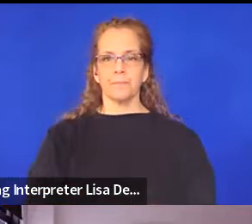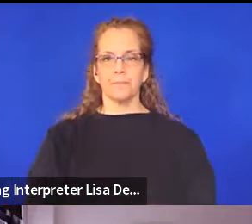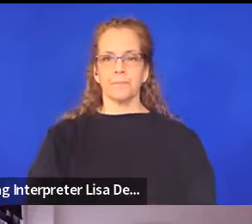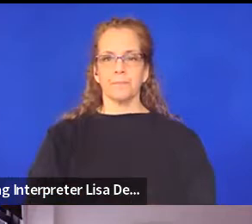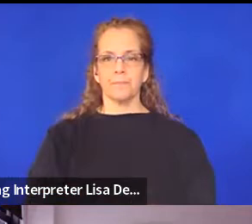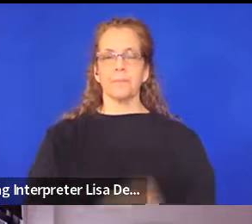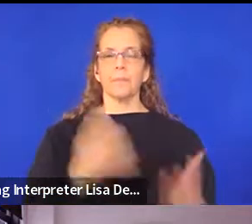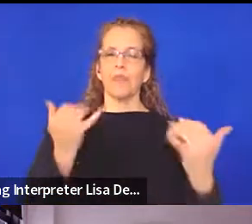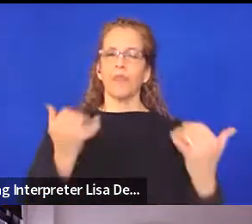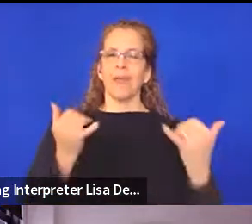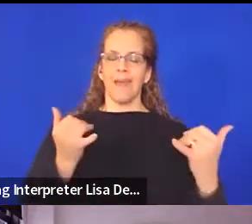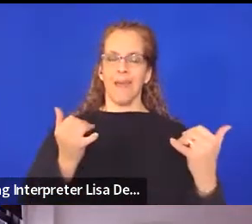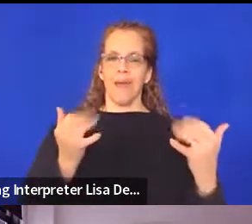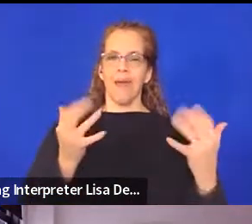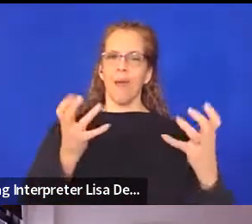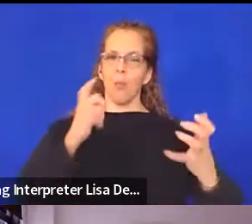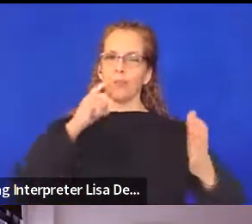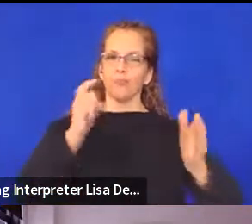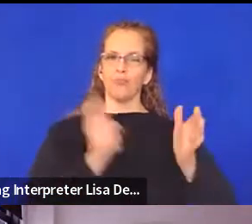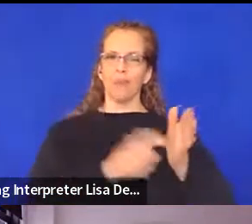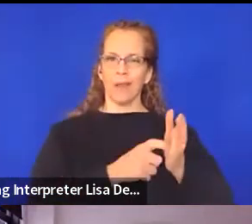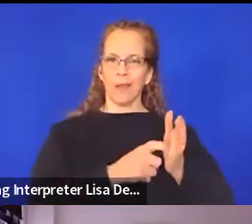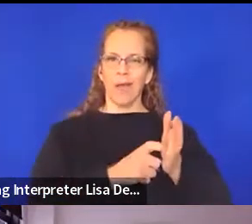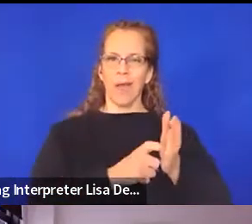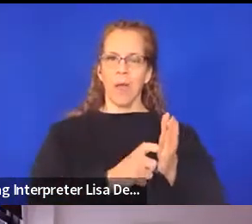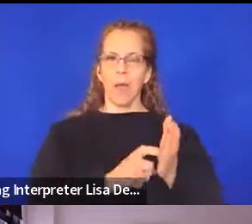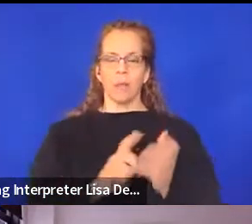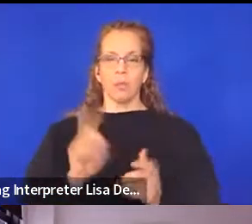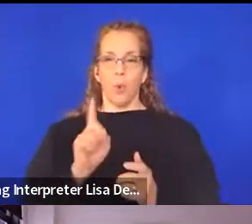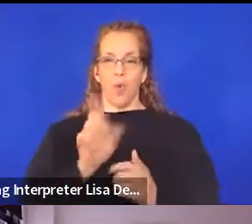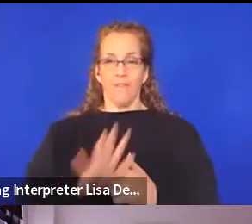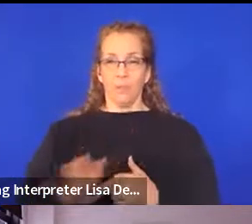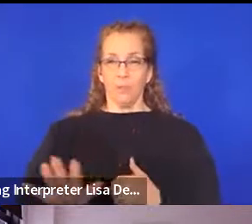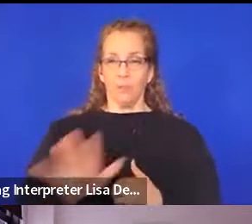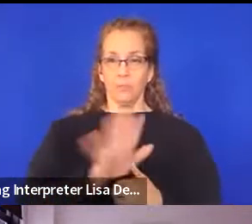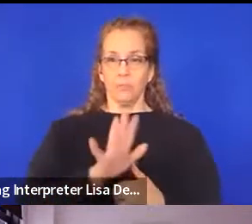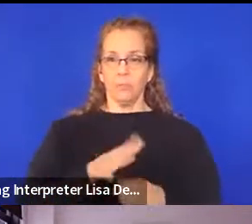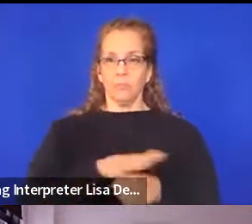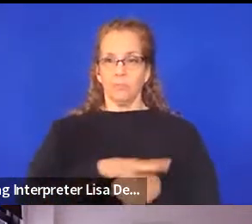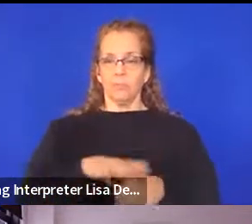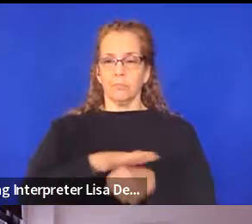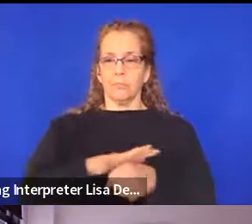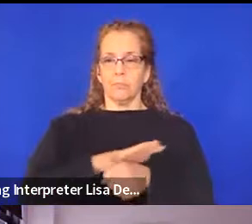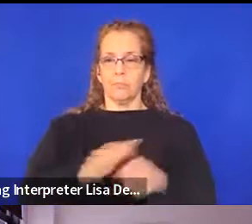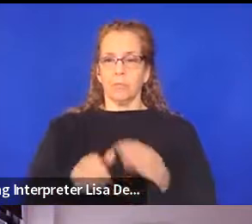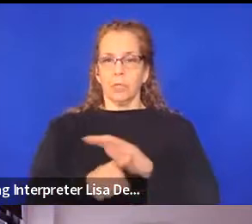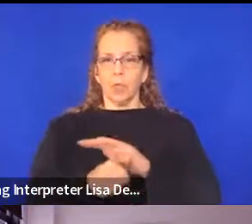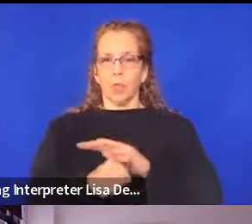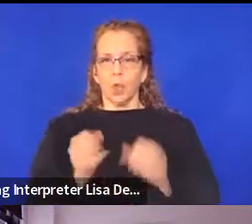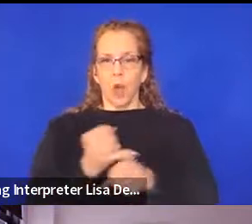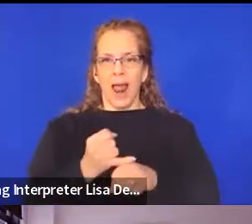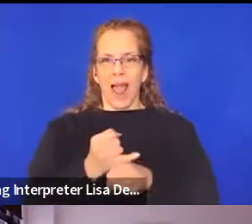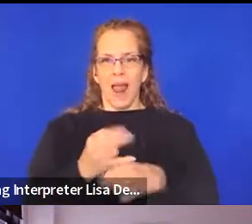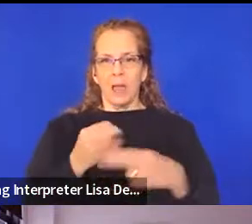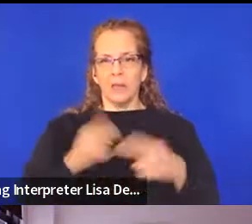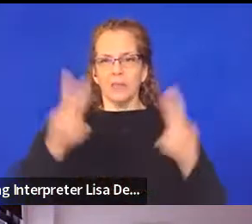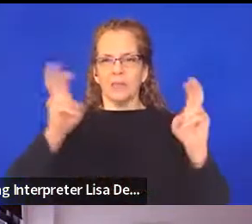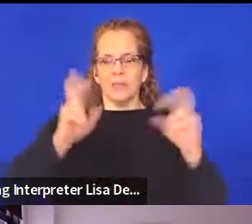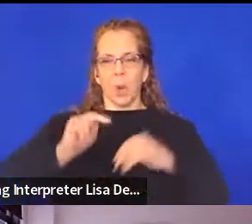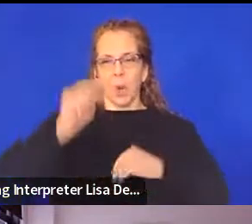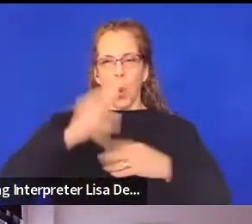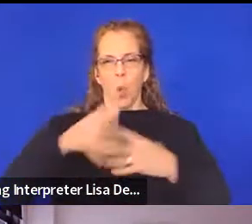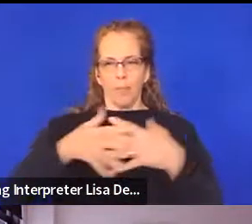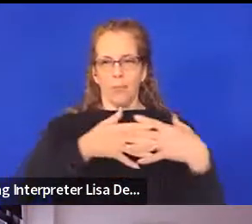take the time to acknowledge that wherever we're currently located on Turtle Island, otherwise known as North